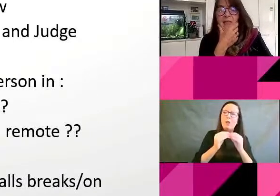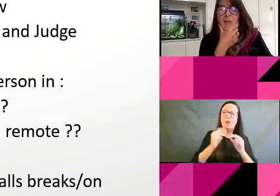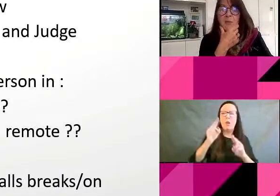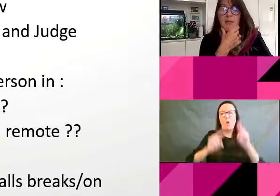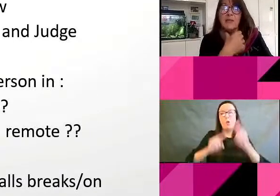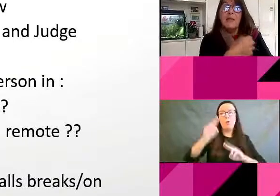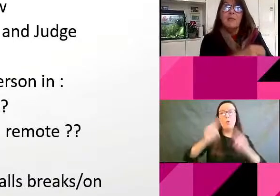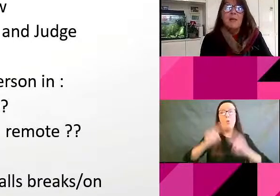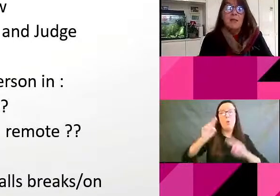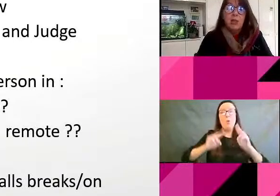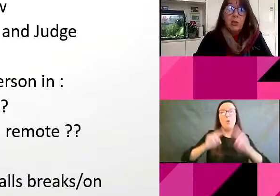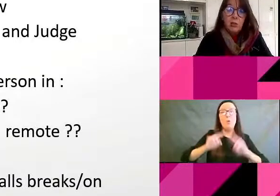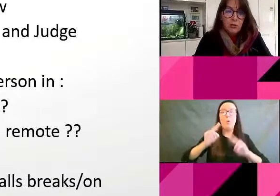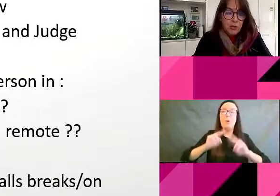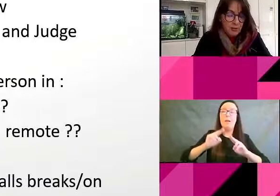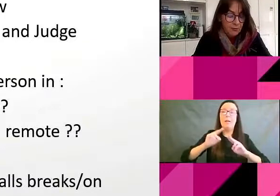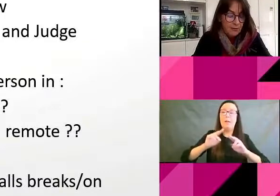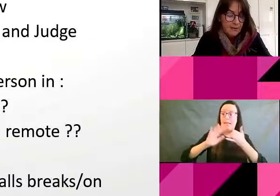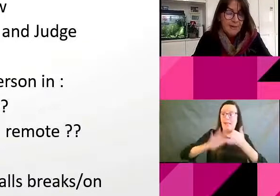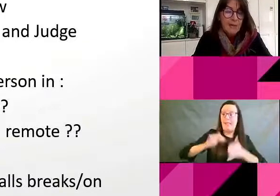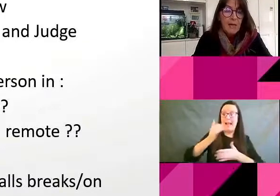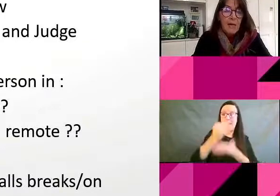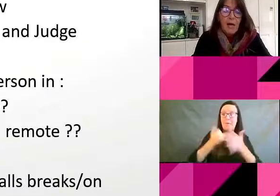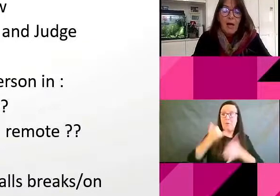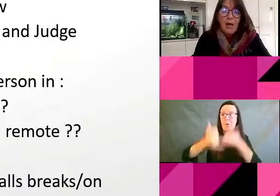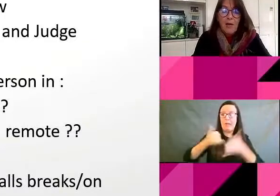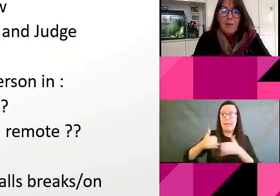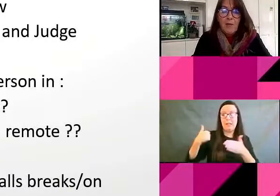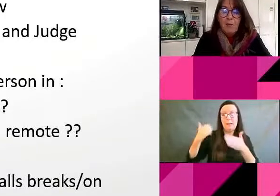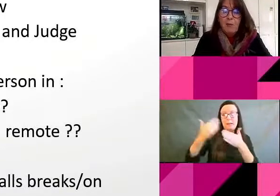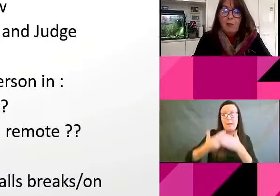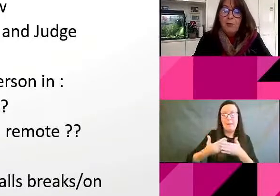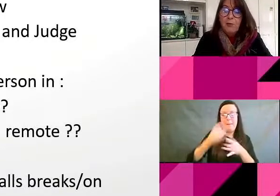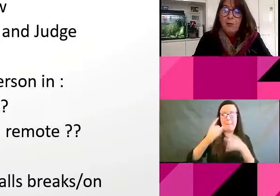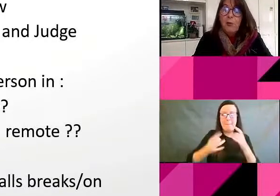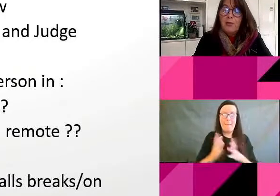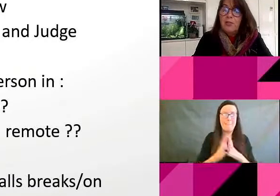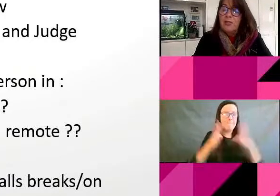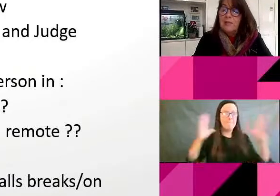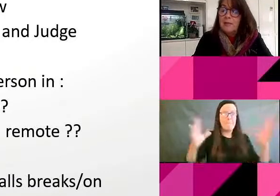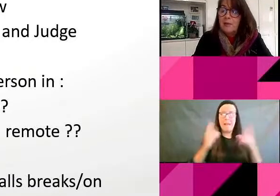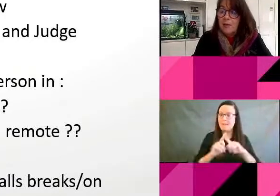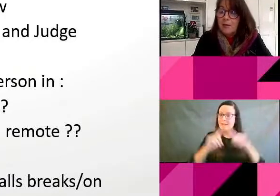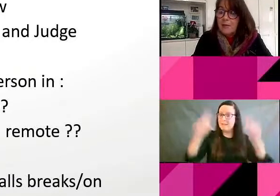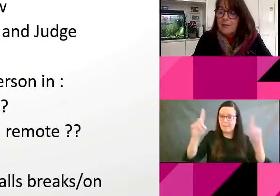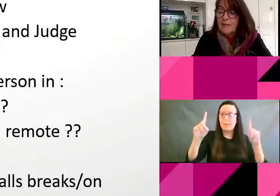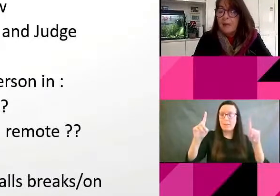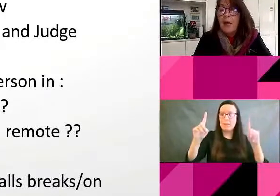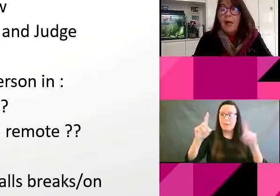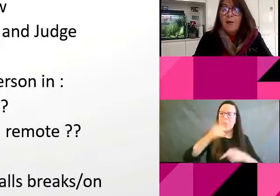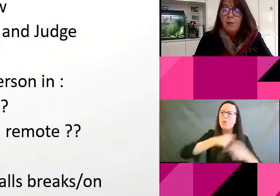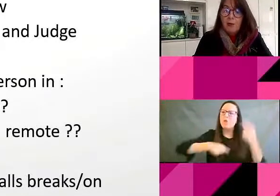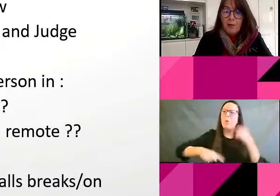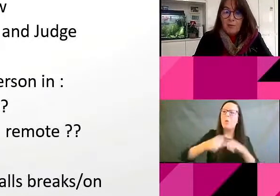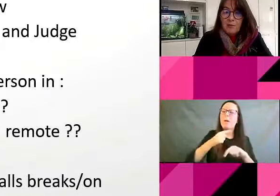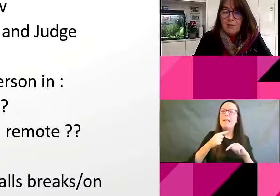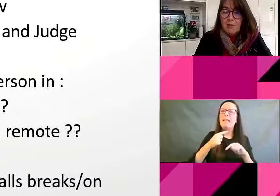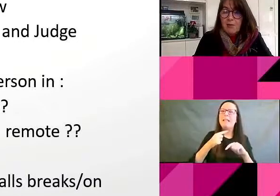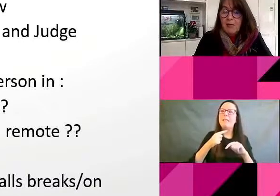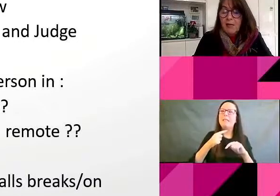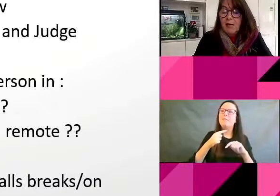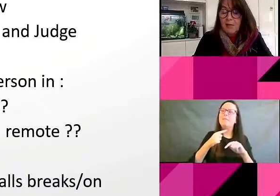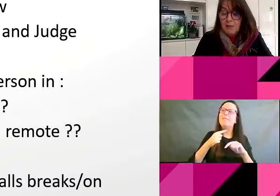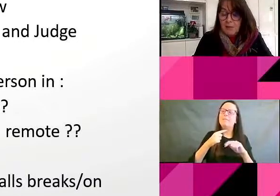few years, which has made a huge difference. That we review questions in advance. So we have a ground